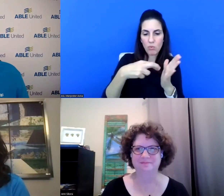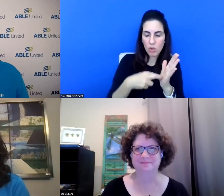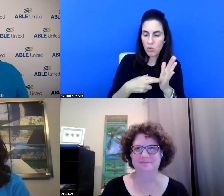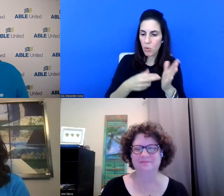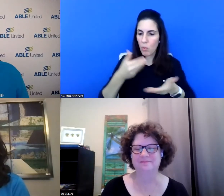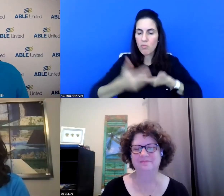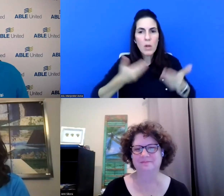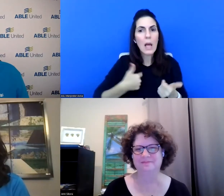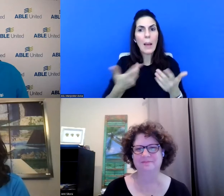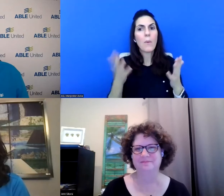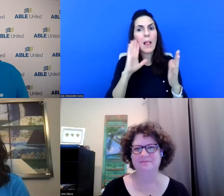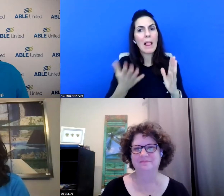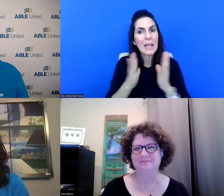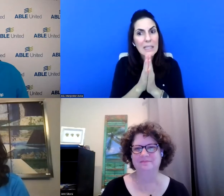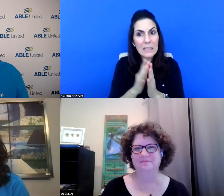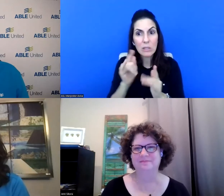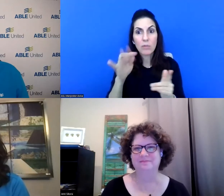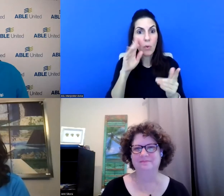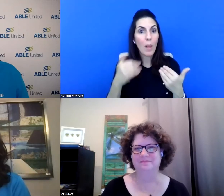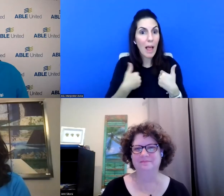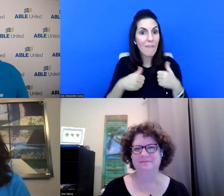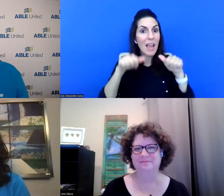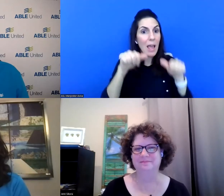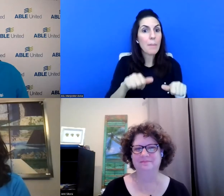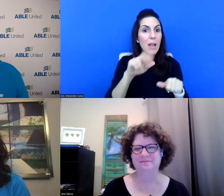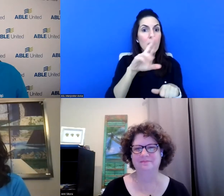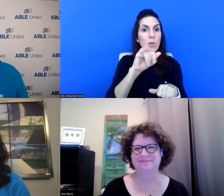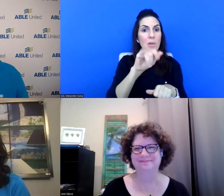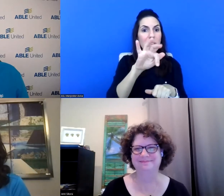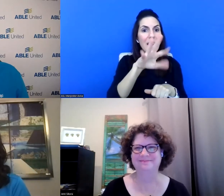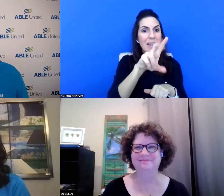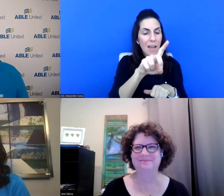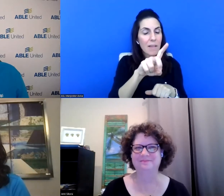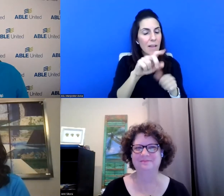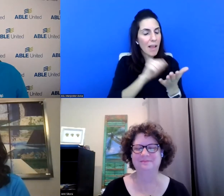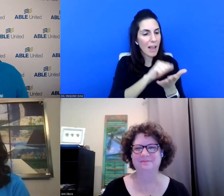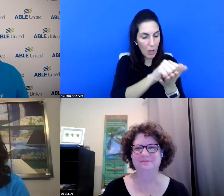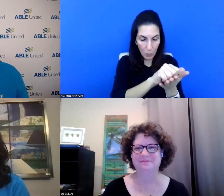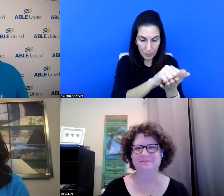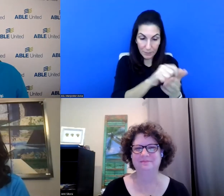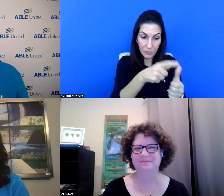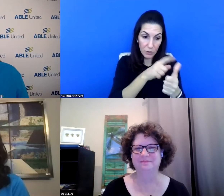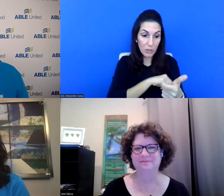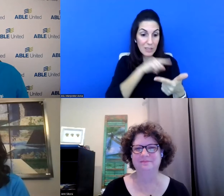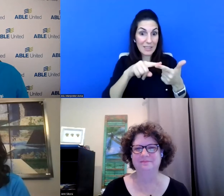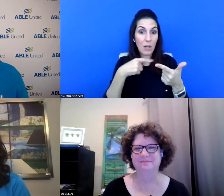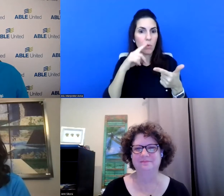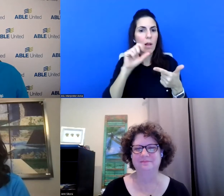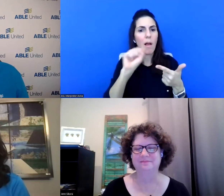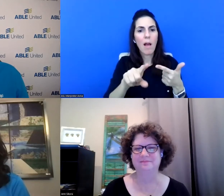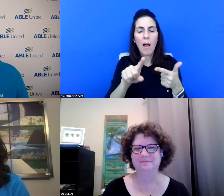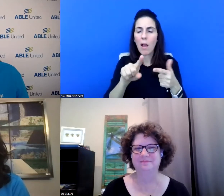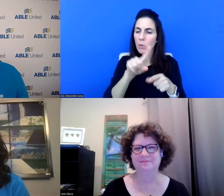we asked if you have an Able United account. Well, now we'd like to ask another question via a quick poll,